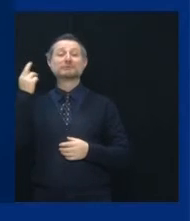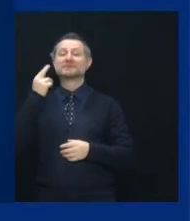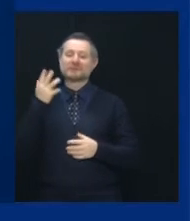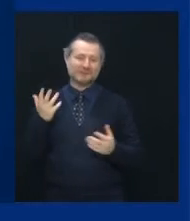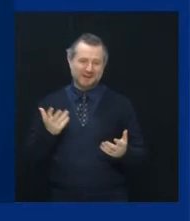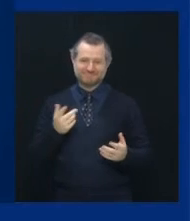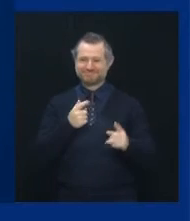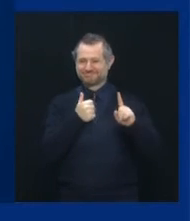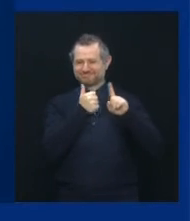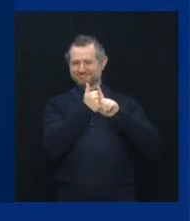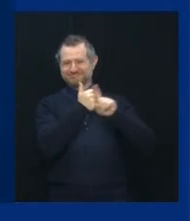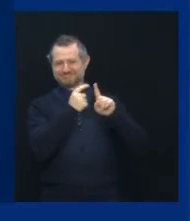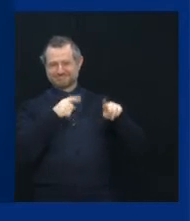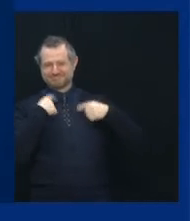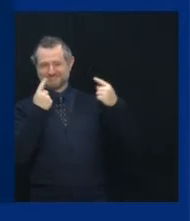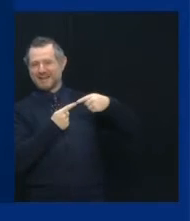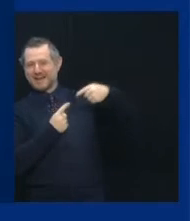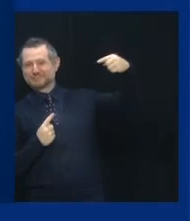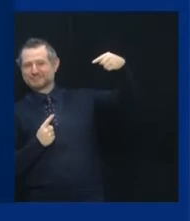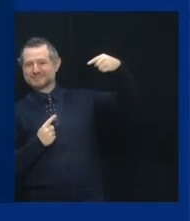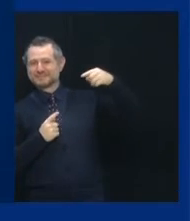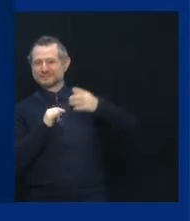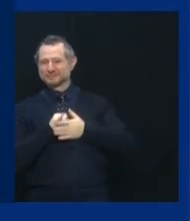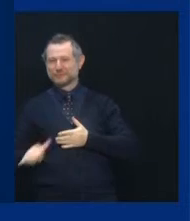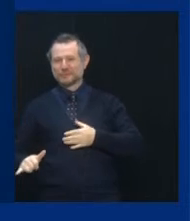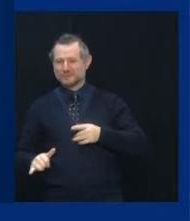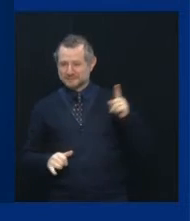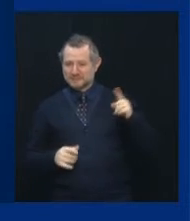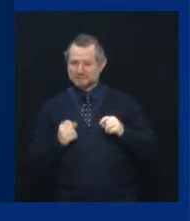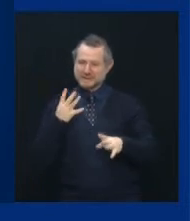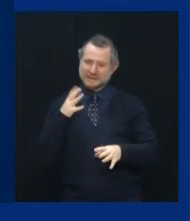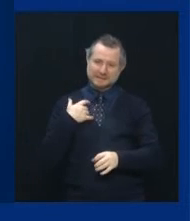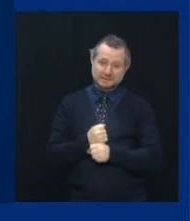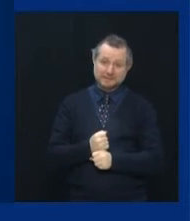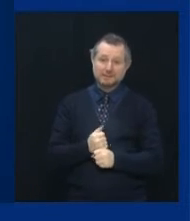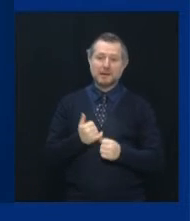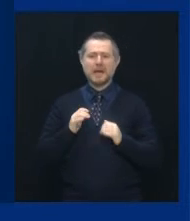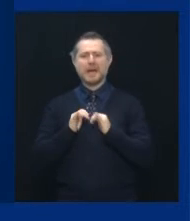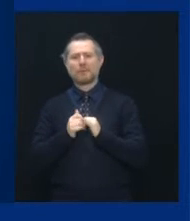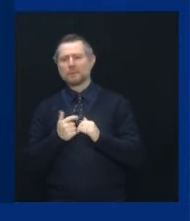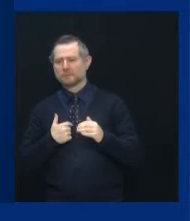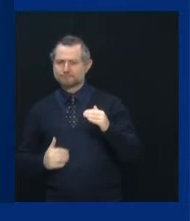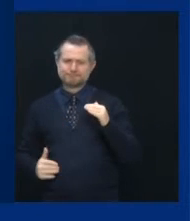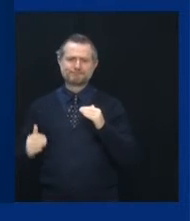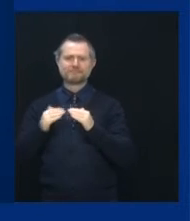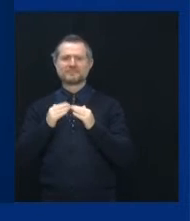an enemy of the state for many years. So how do you close a $15 billion